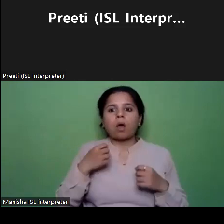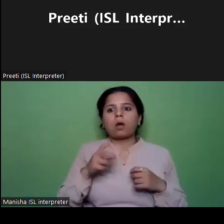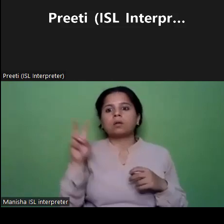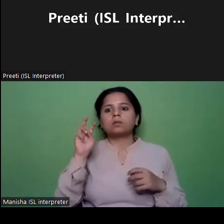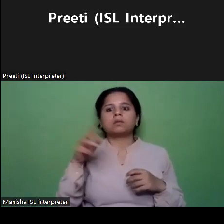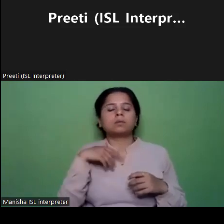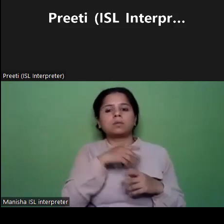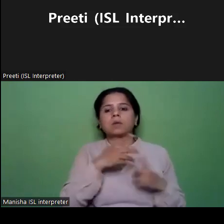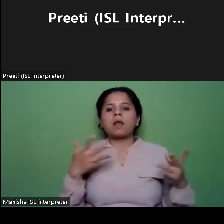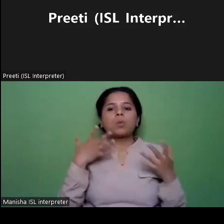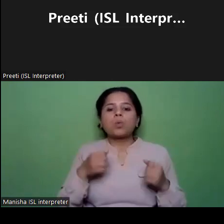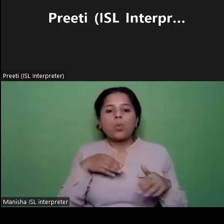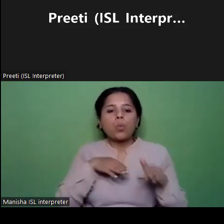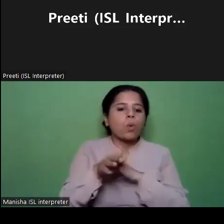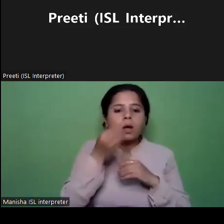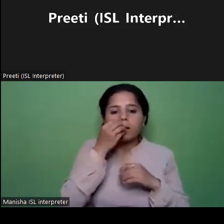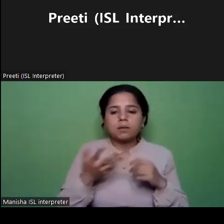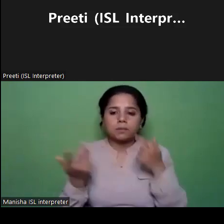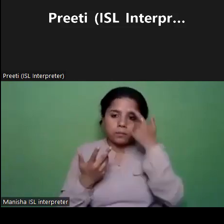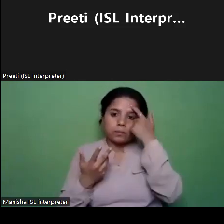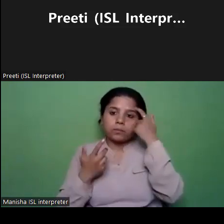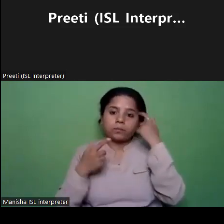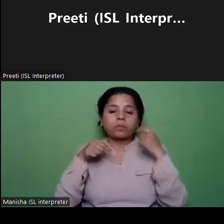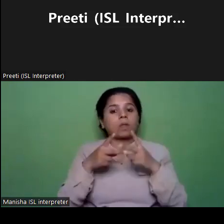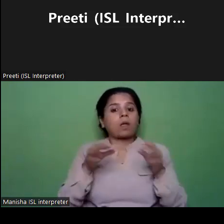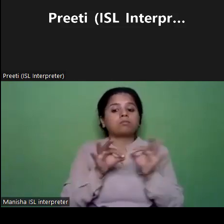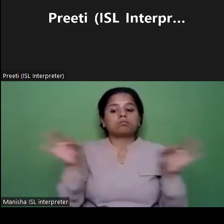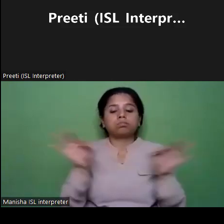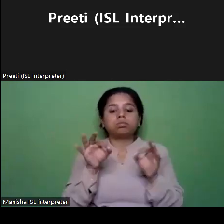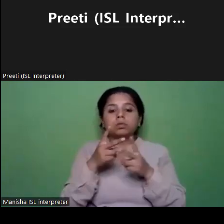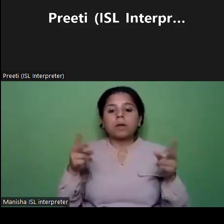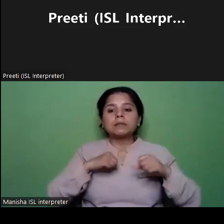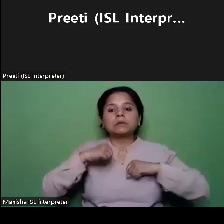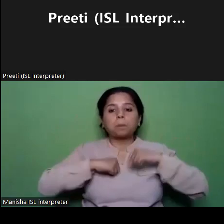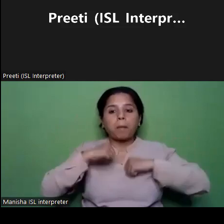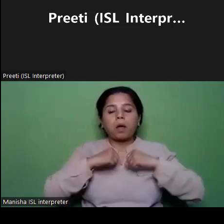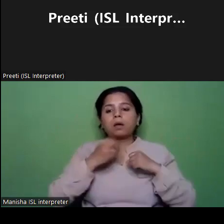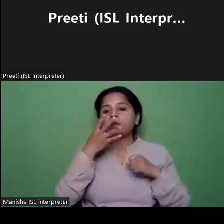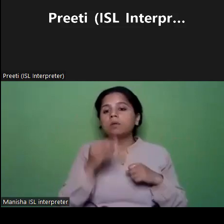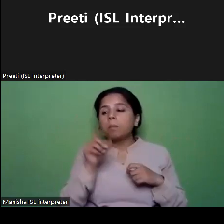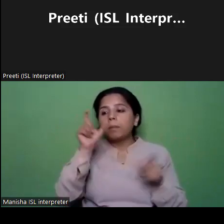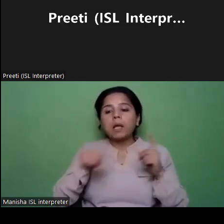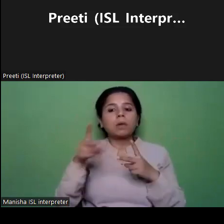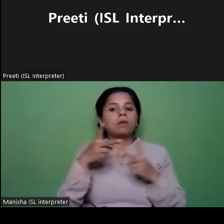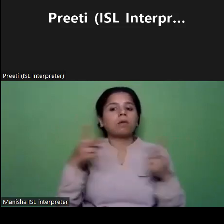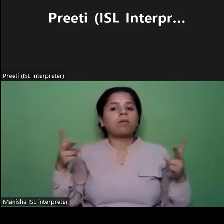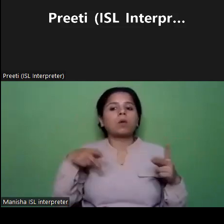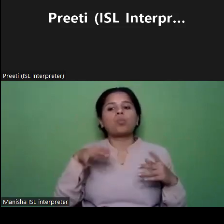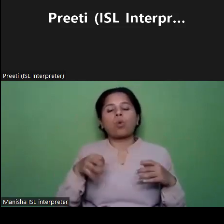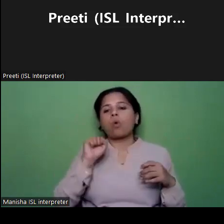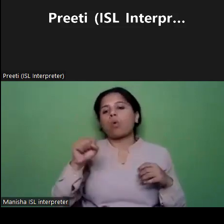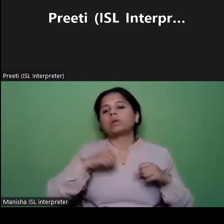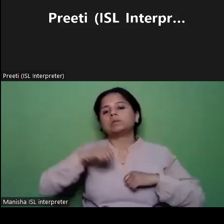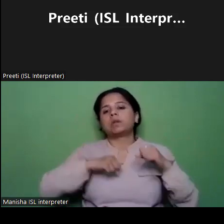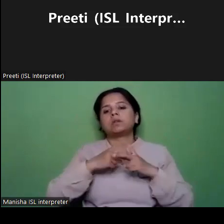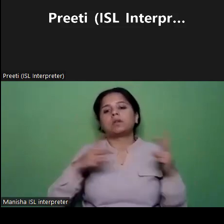high. Size and space for approach and use, right? Which is the different body sizes can be responded through design.